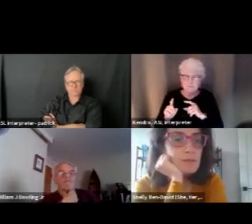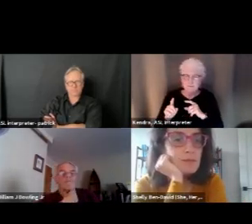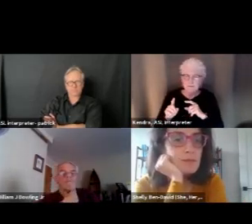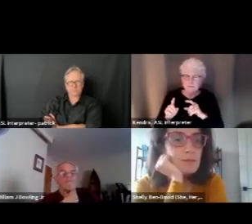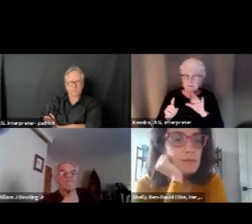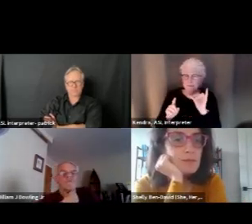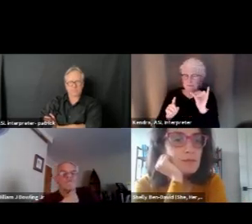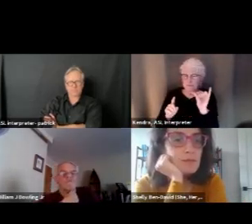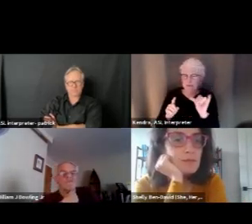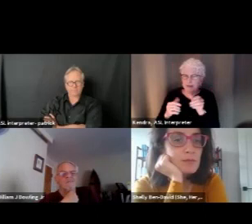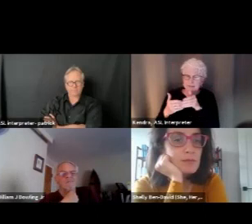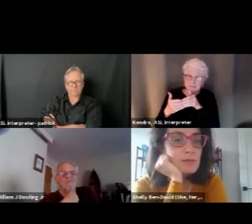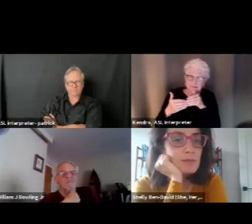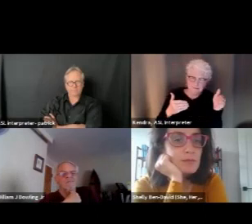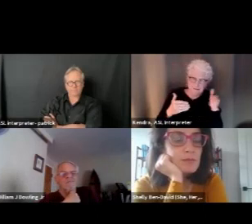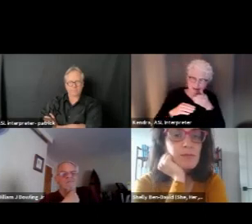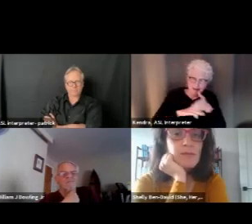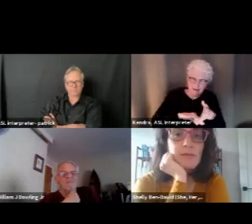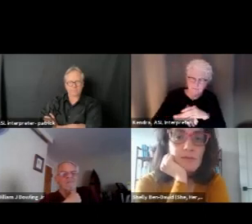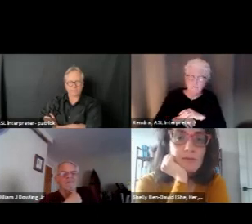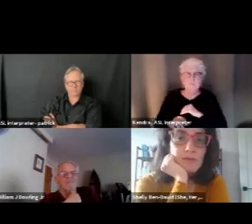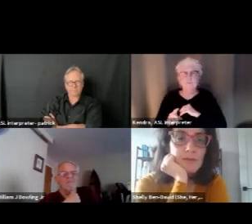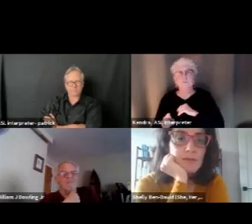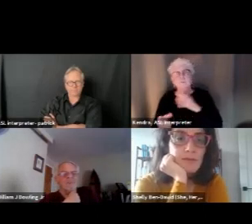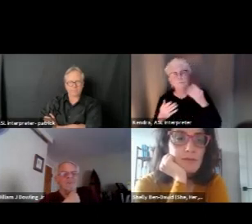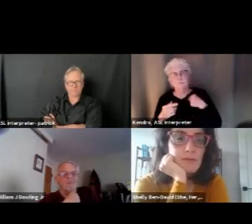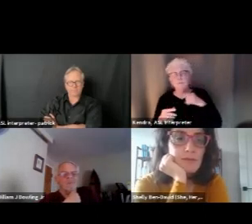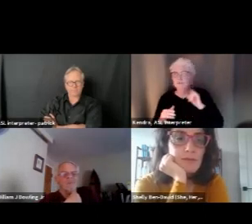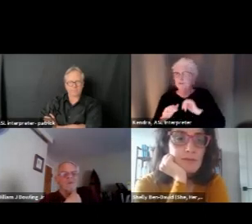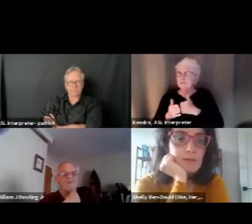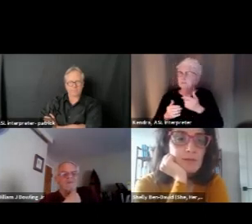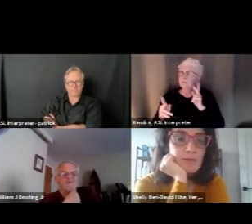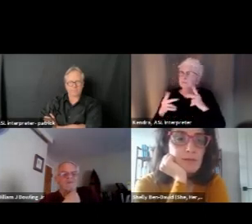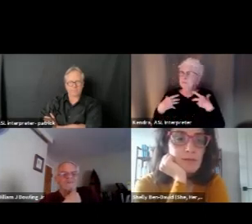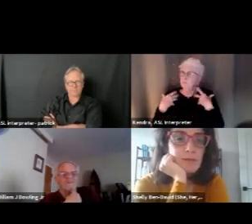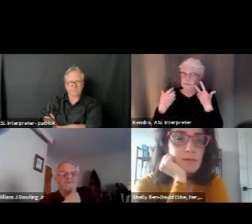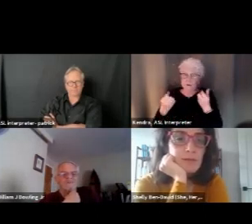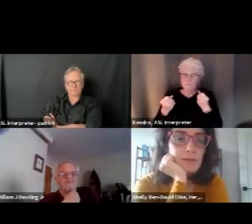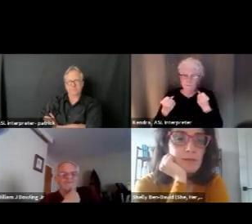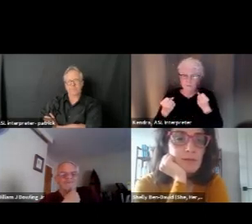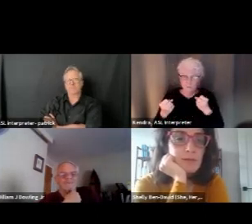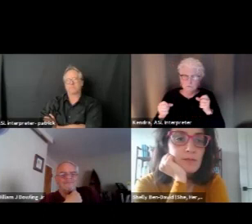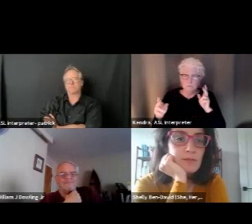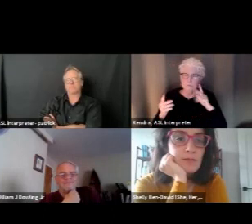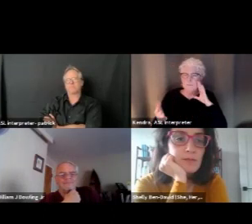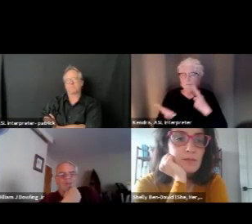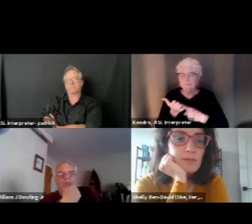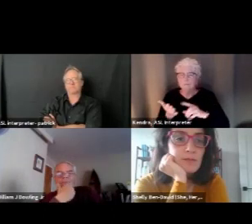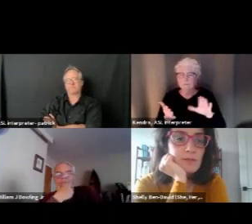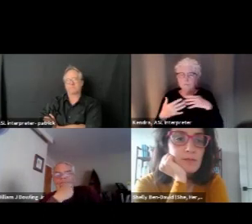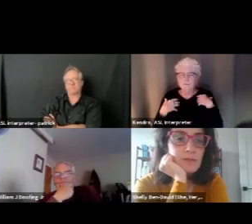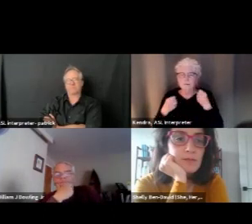like some forms or some ways that people recover. So you might have heard of some people talking about their own recovery from